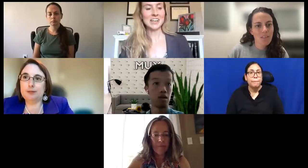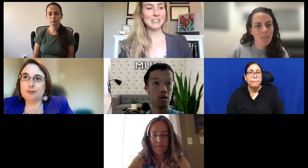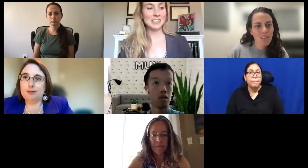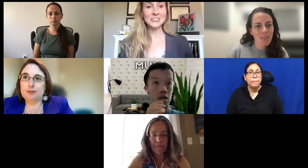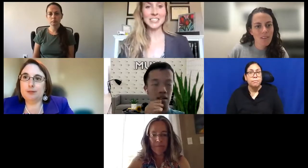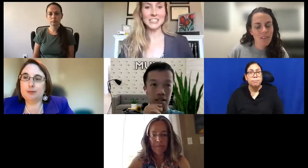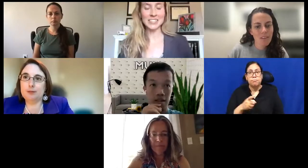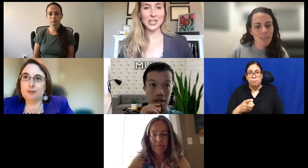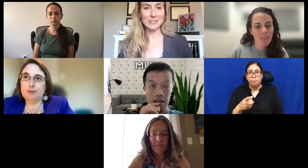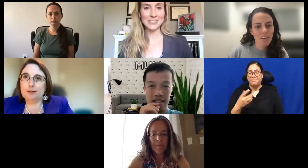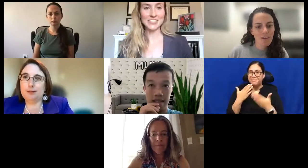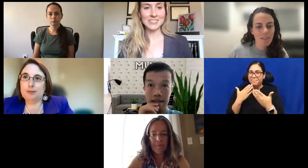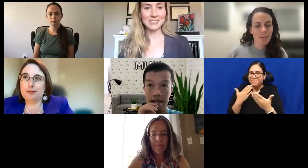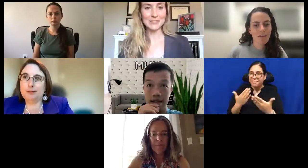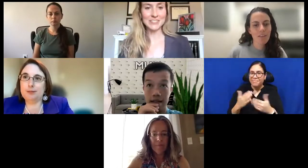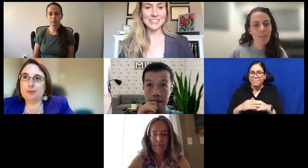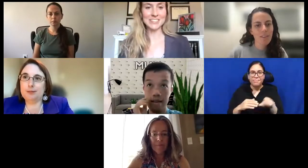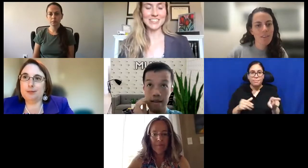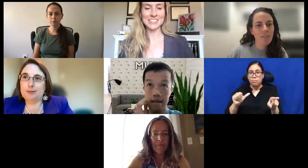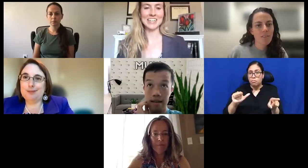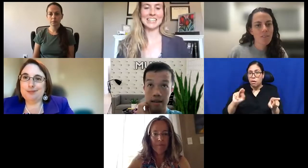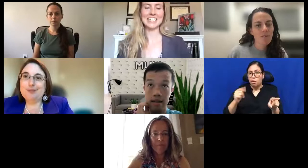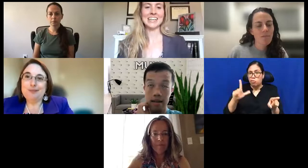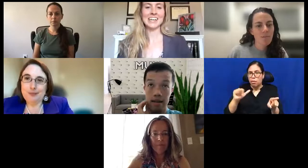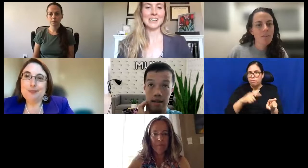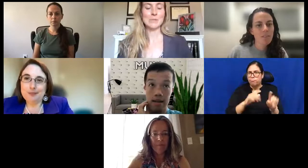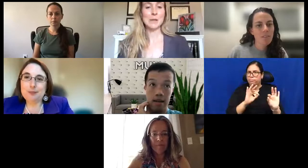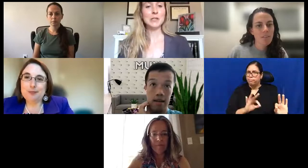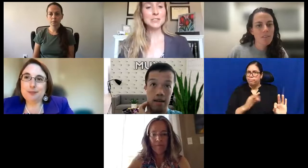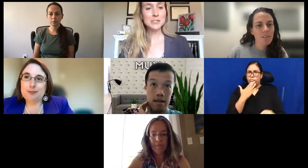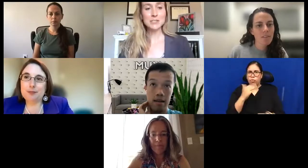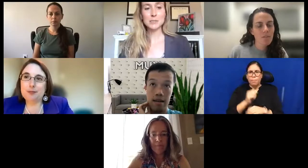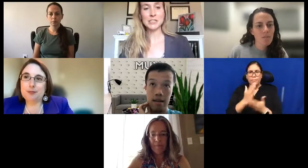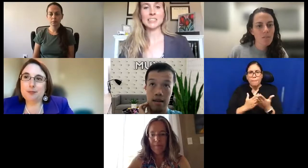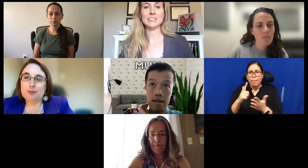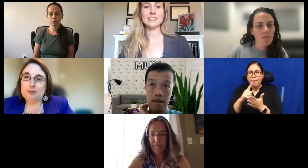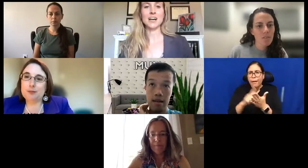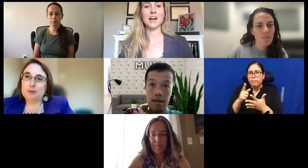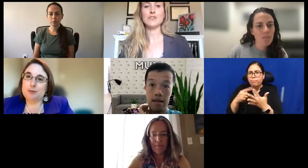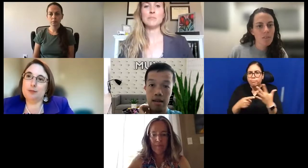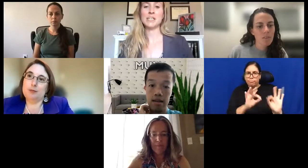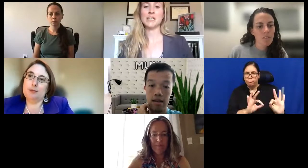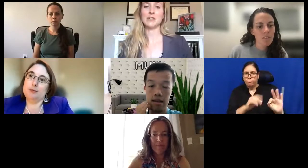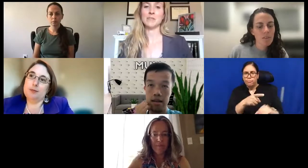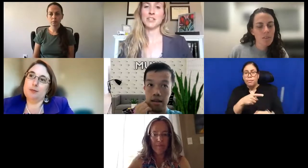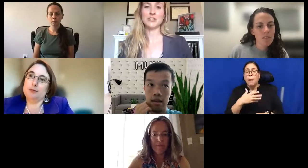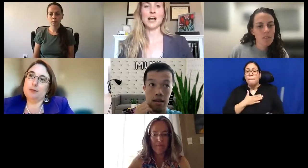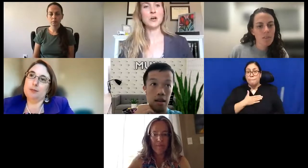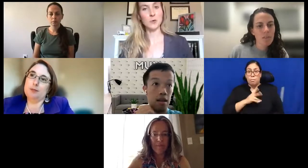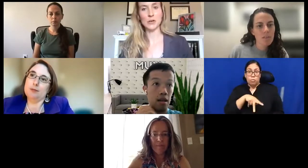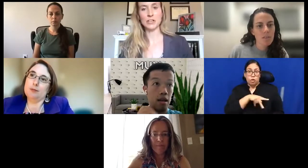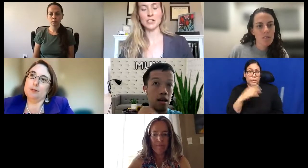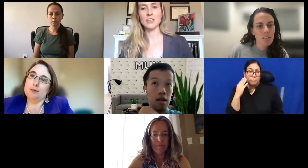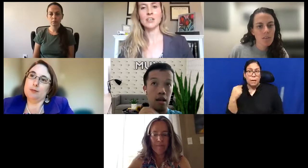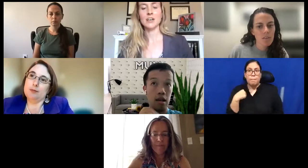Thank you. Angela did a great job of touching on some of those legal things already. My personal experience, I've been a renter